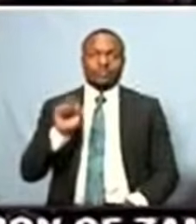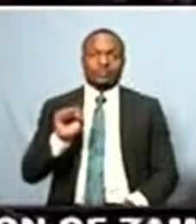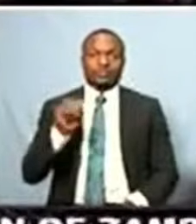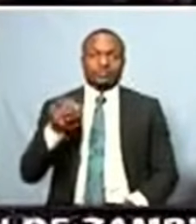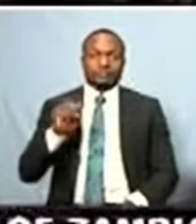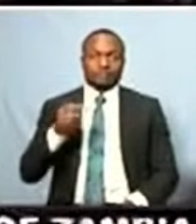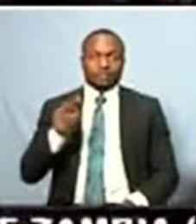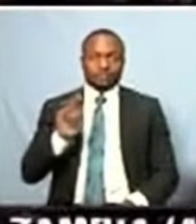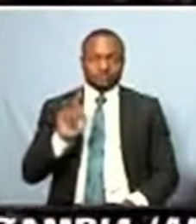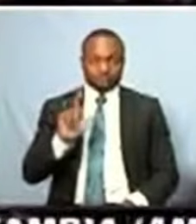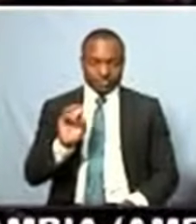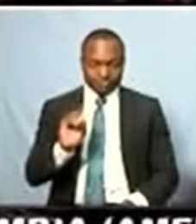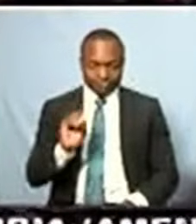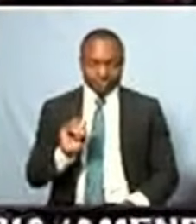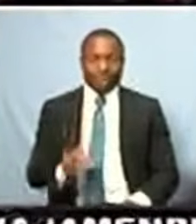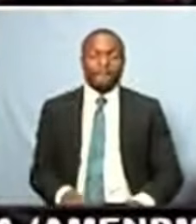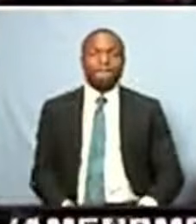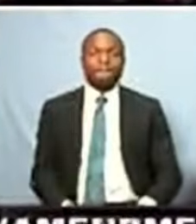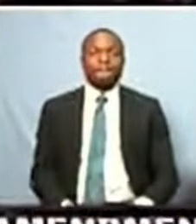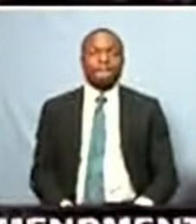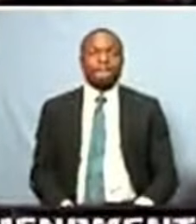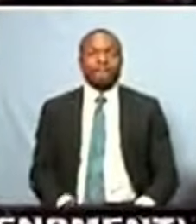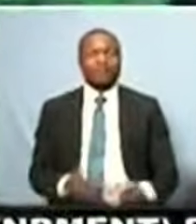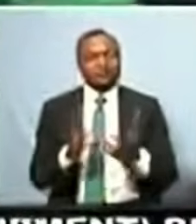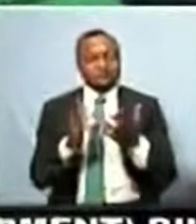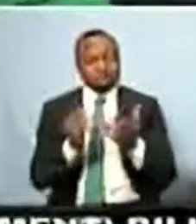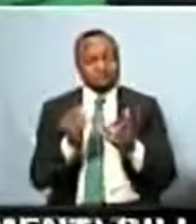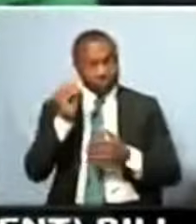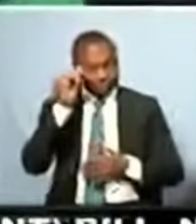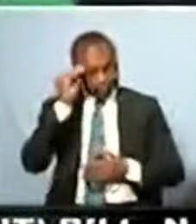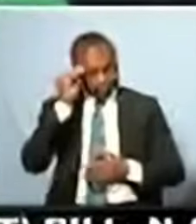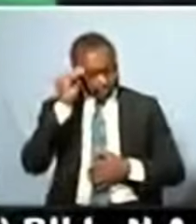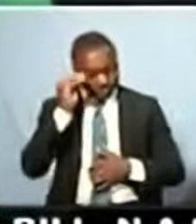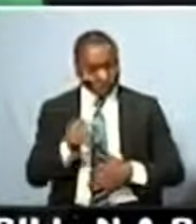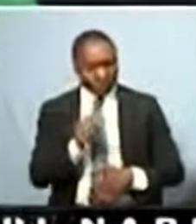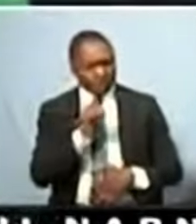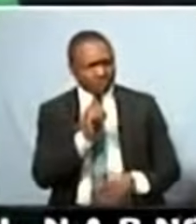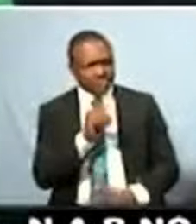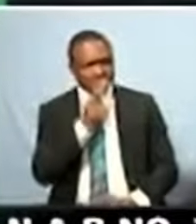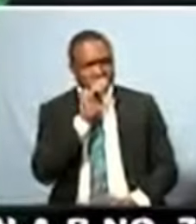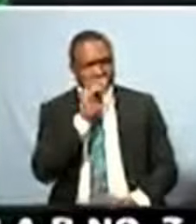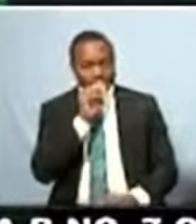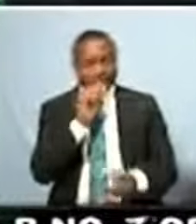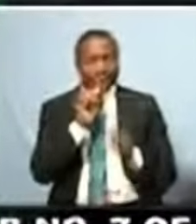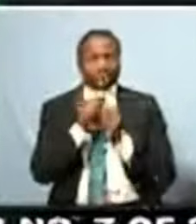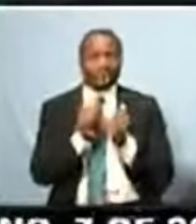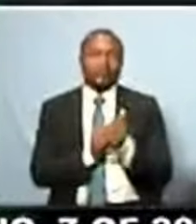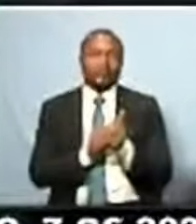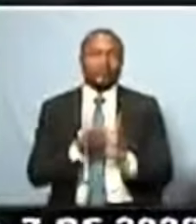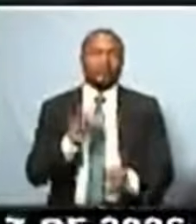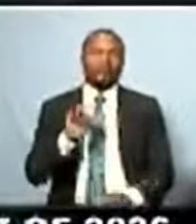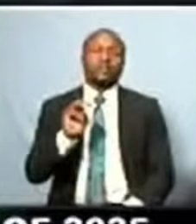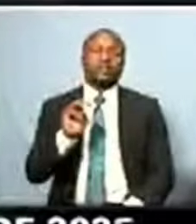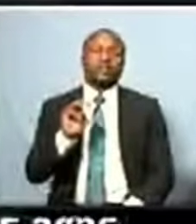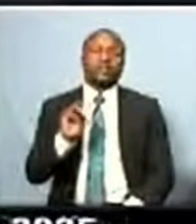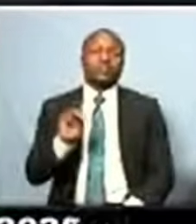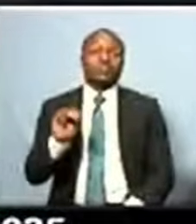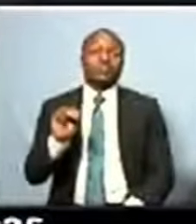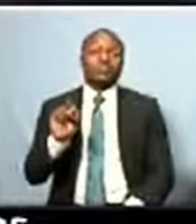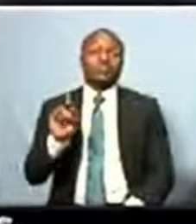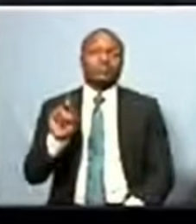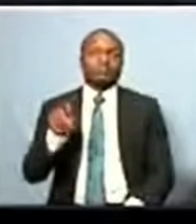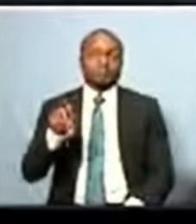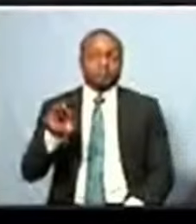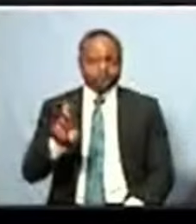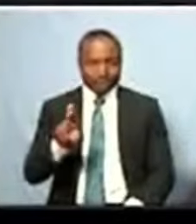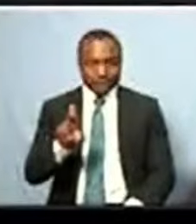in the Western Province. I wanted to find out, you've spoken about the MMPR system,